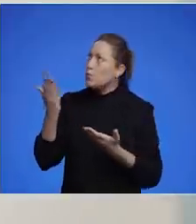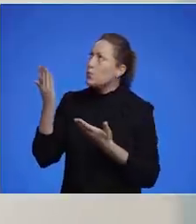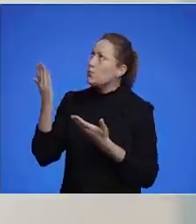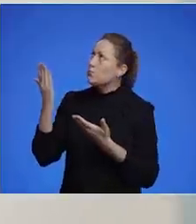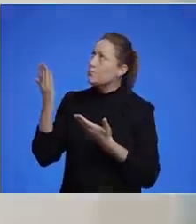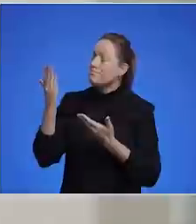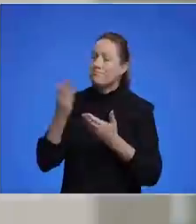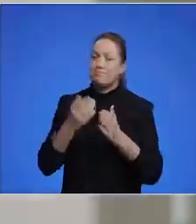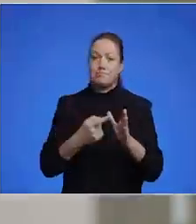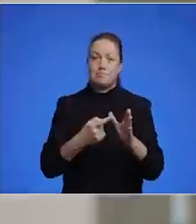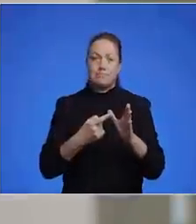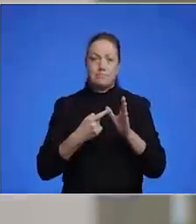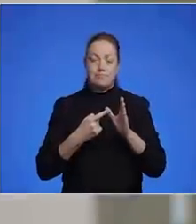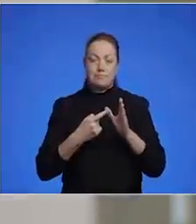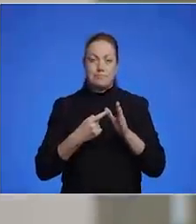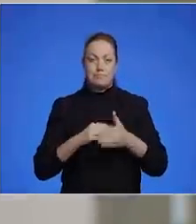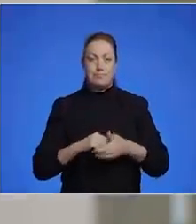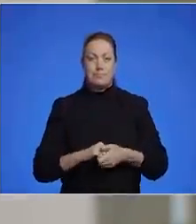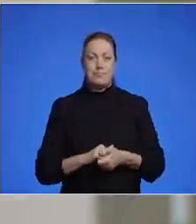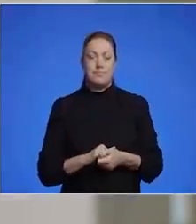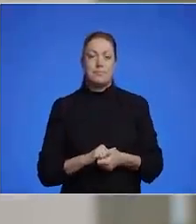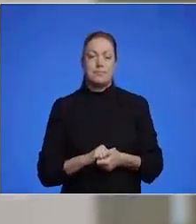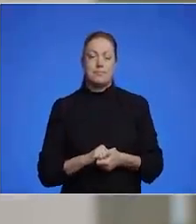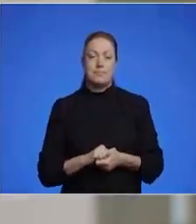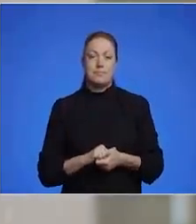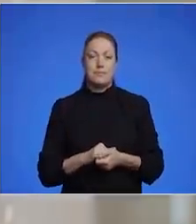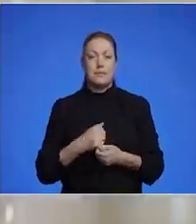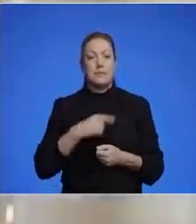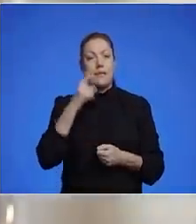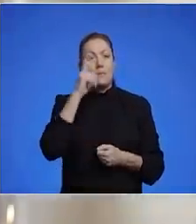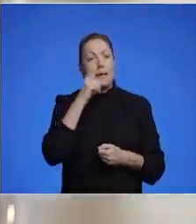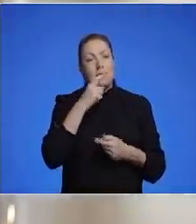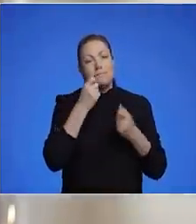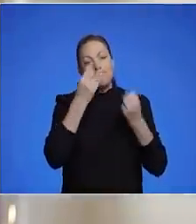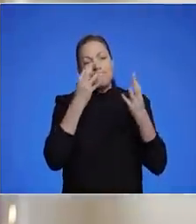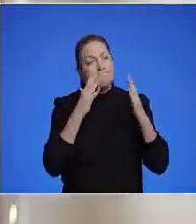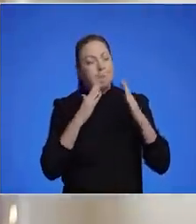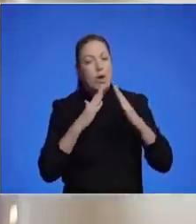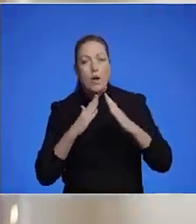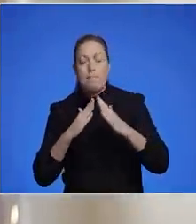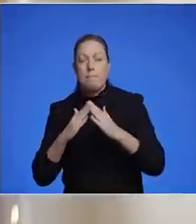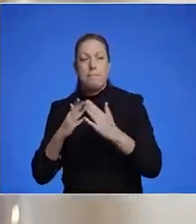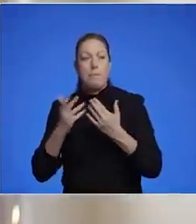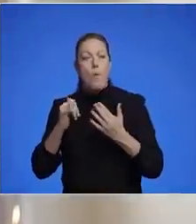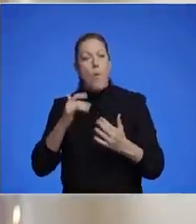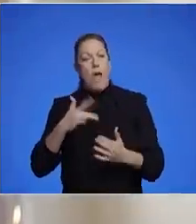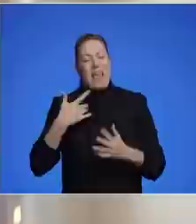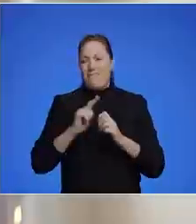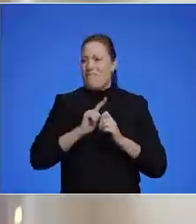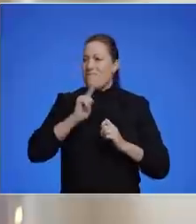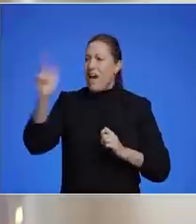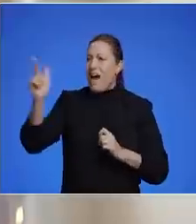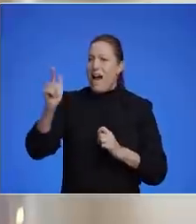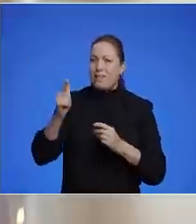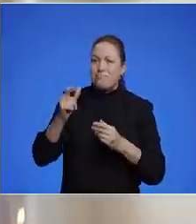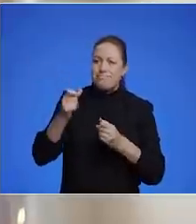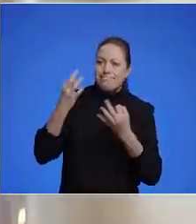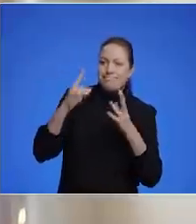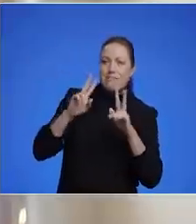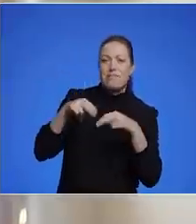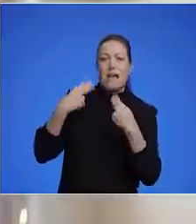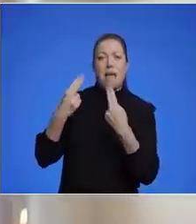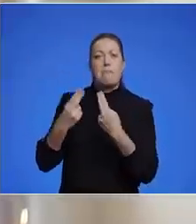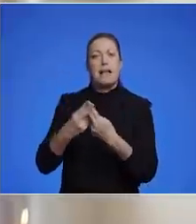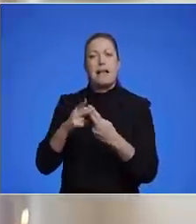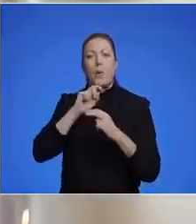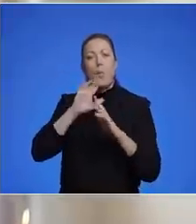We turn to you. Lord, hear our prayer. That those who have nowhere to live or are far from their families